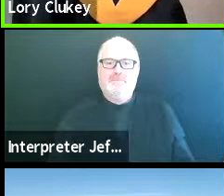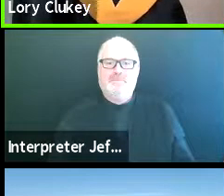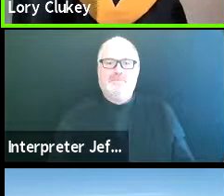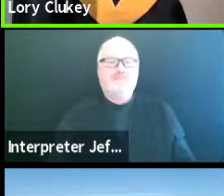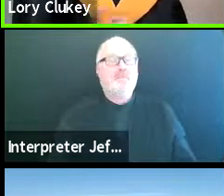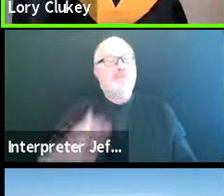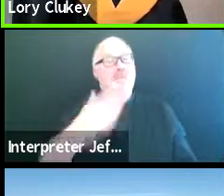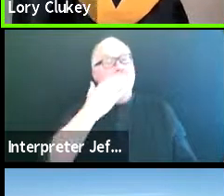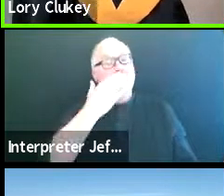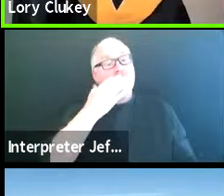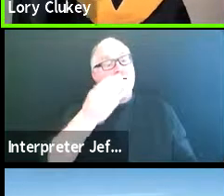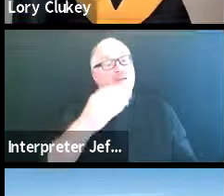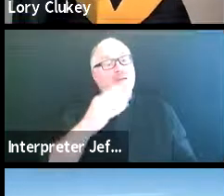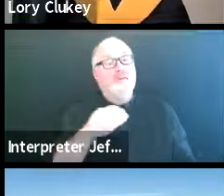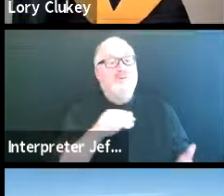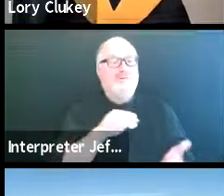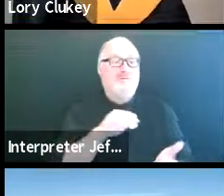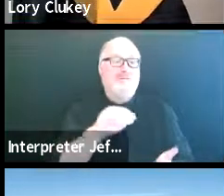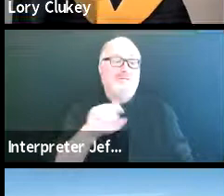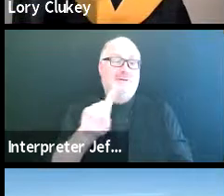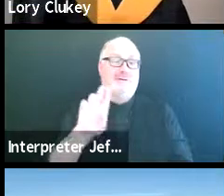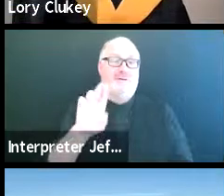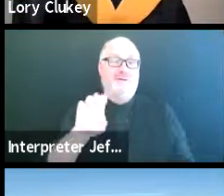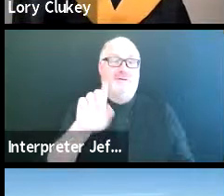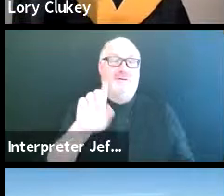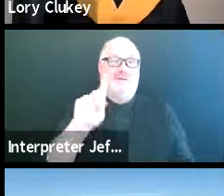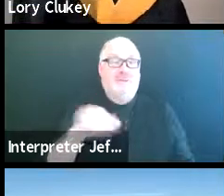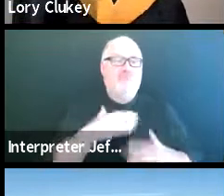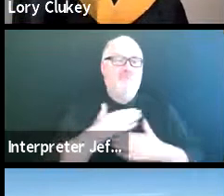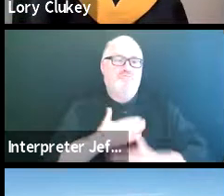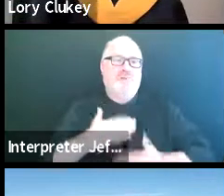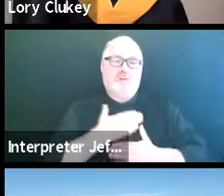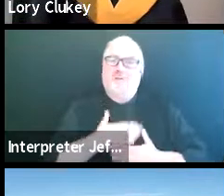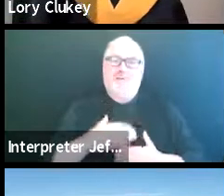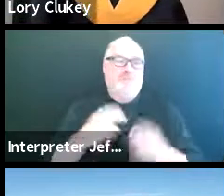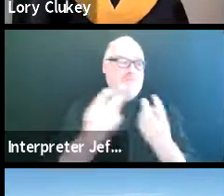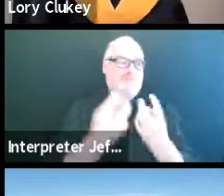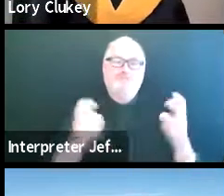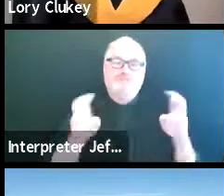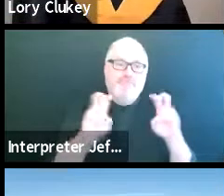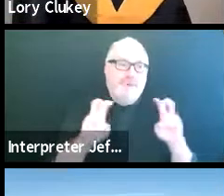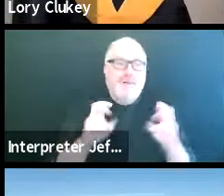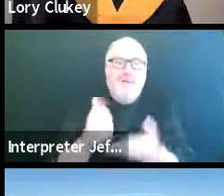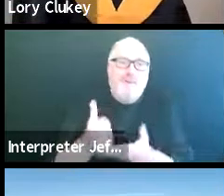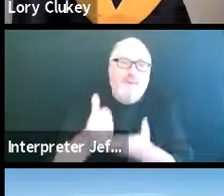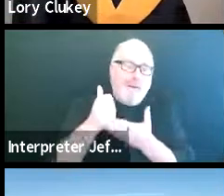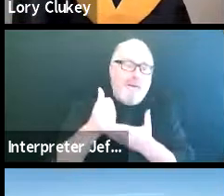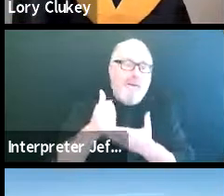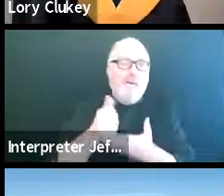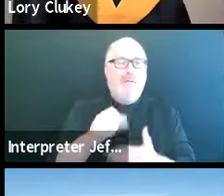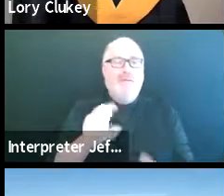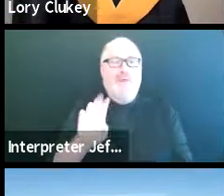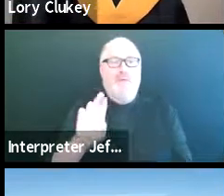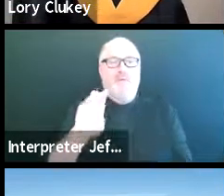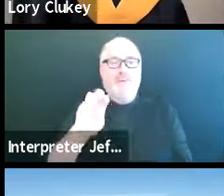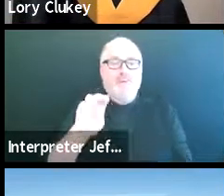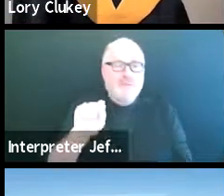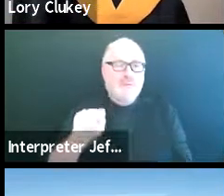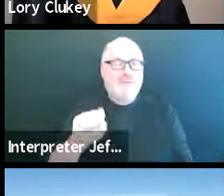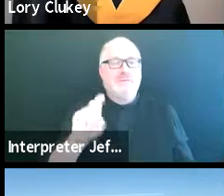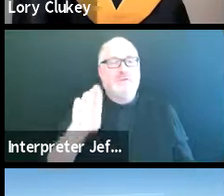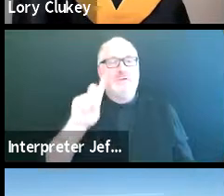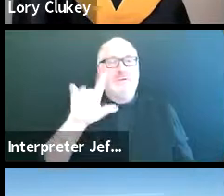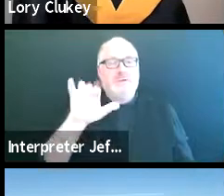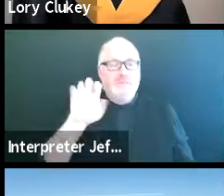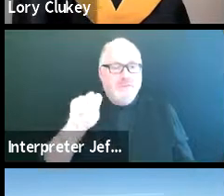Thank you, Dr. Kluge. I appreciate everything my entire committee did. Dr. Rings, Dr. Sullivan, and